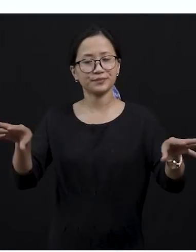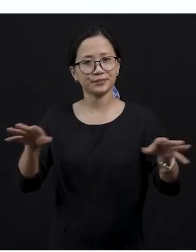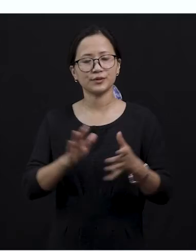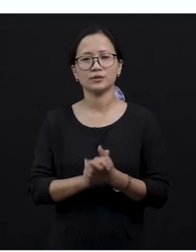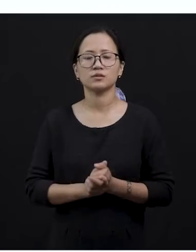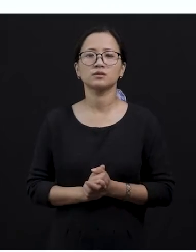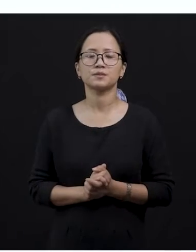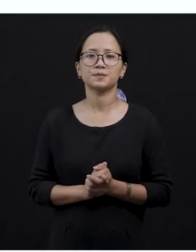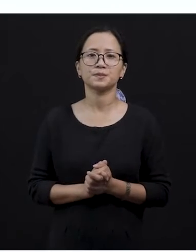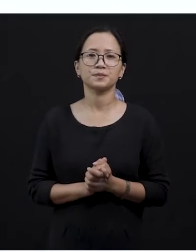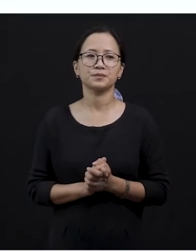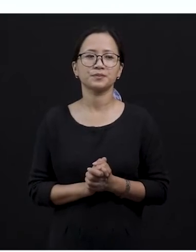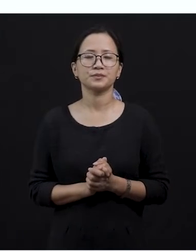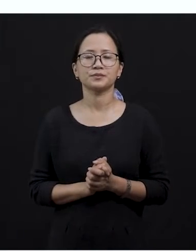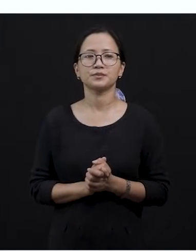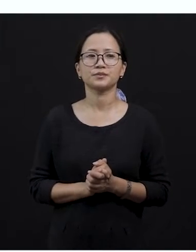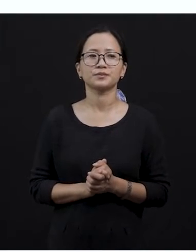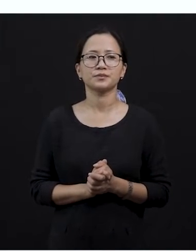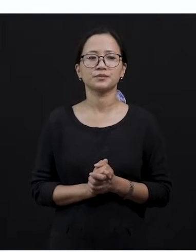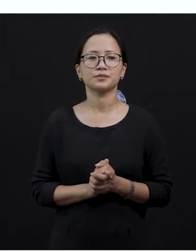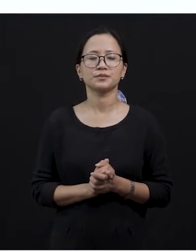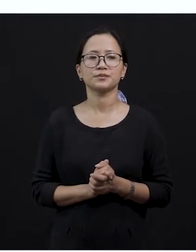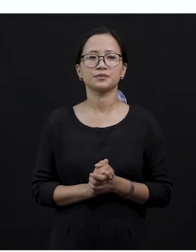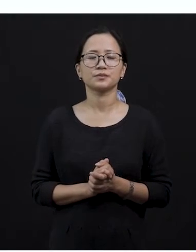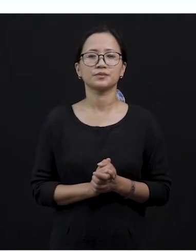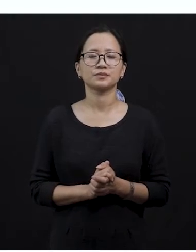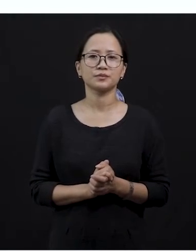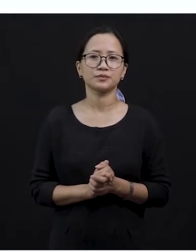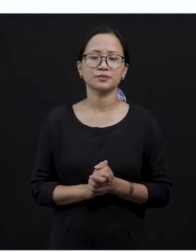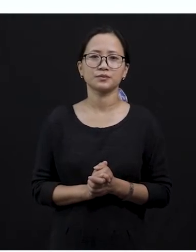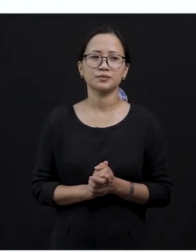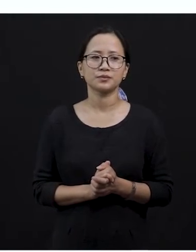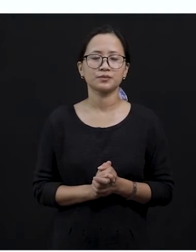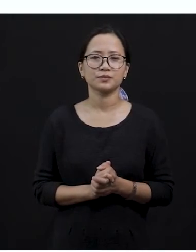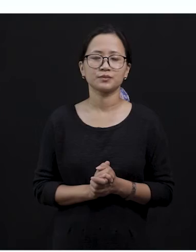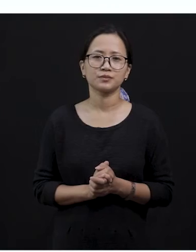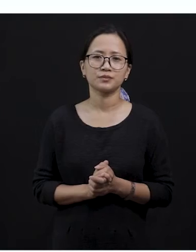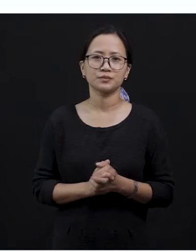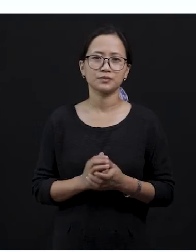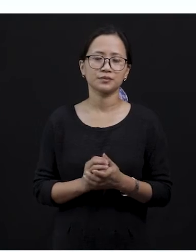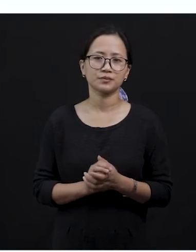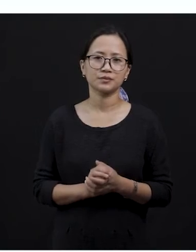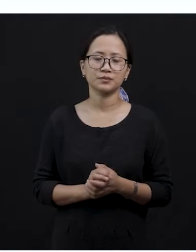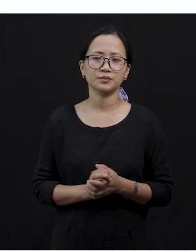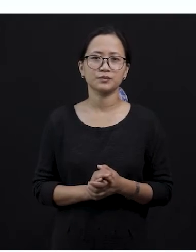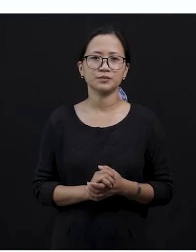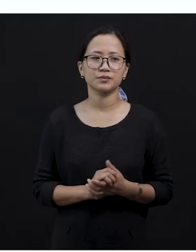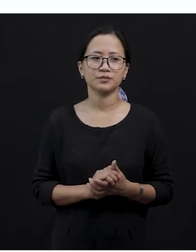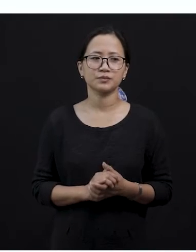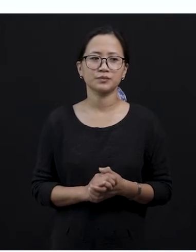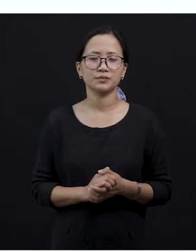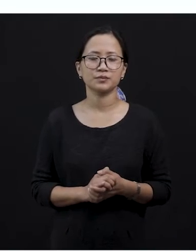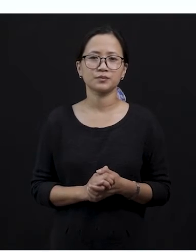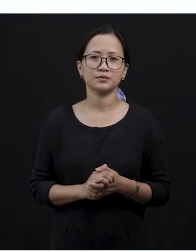means liquid occupies space. Also, in a full glass of water, if you insert this rock,